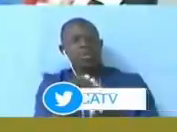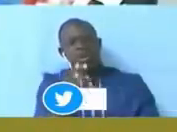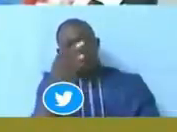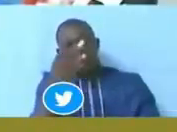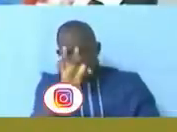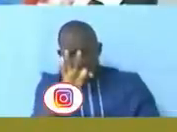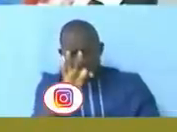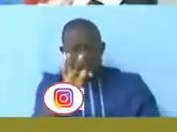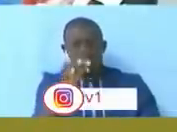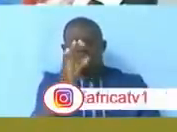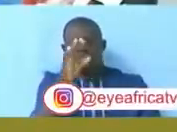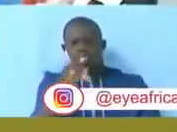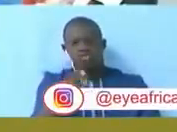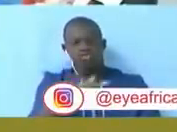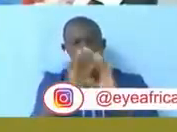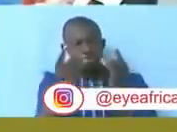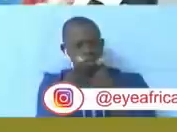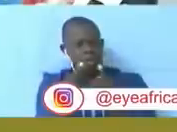system, in the criminal